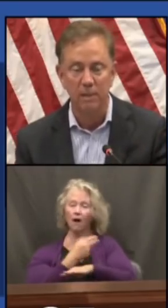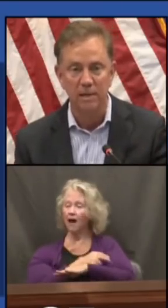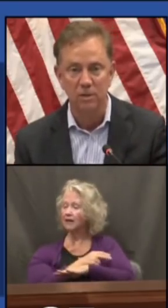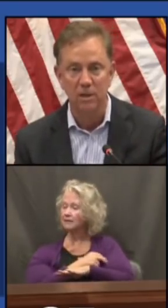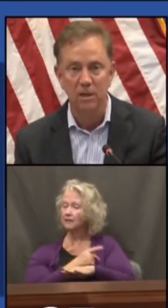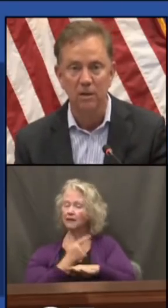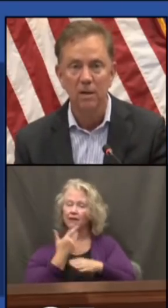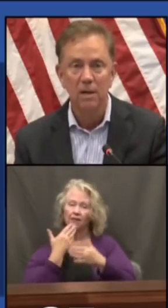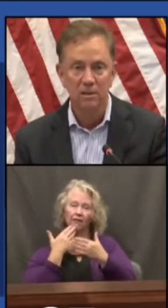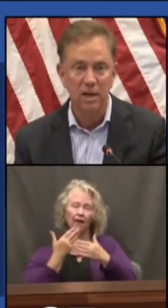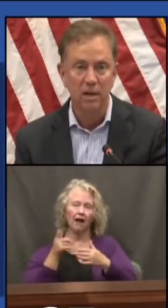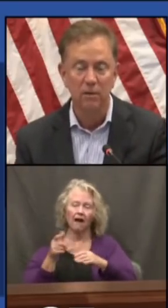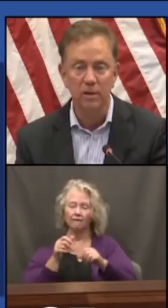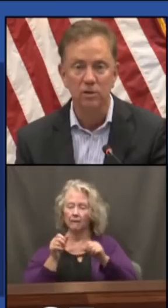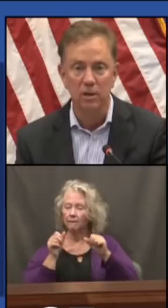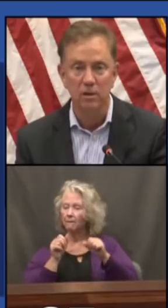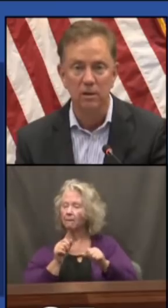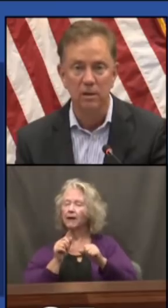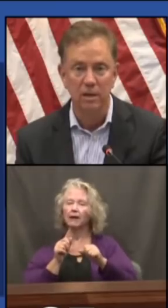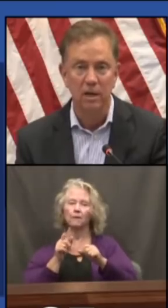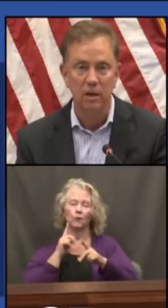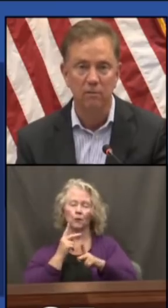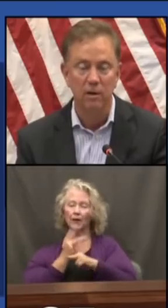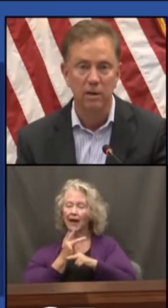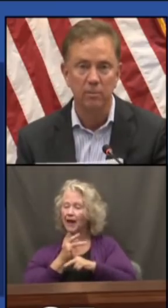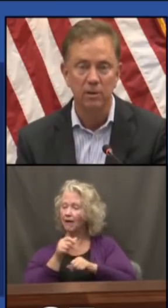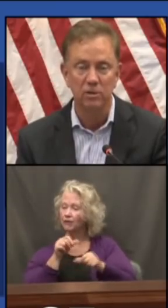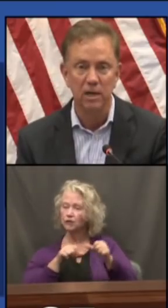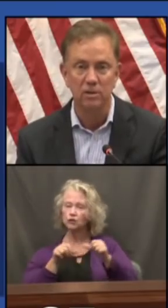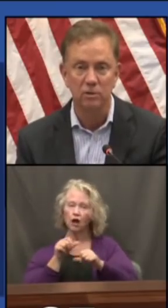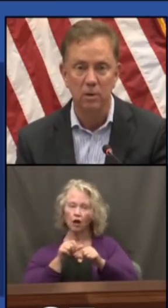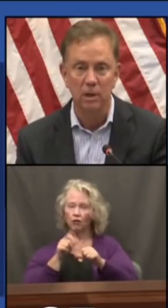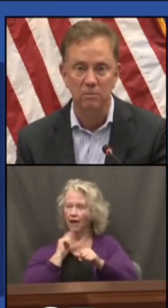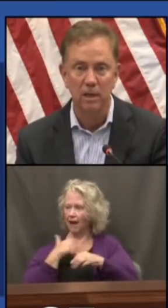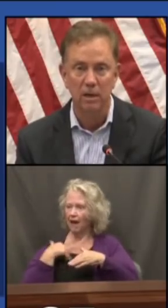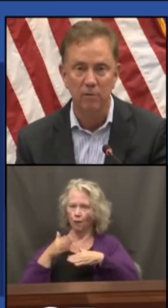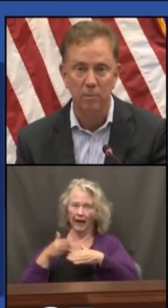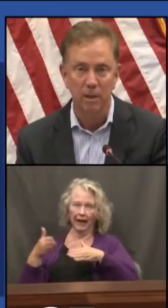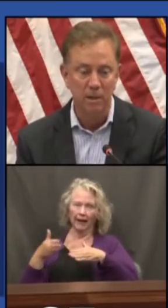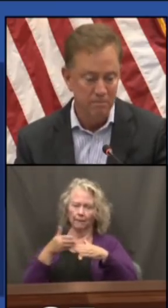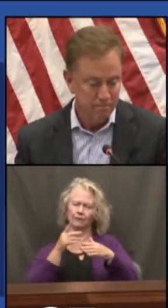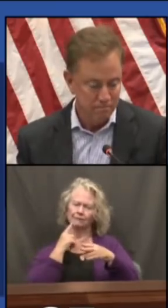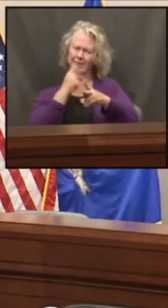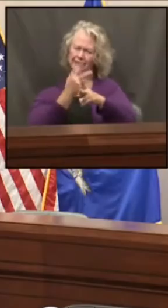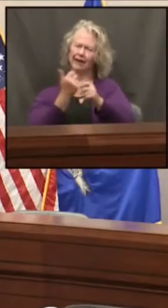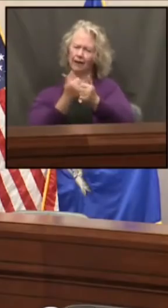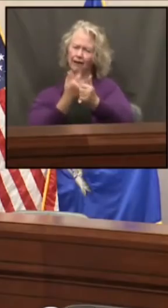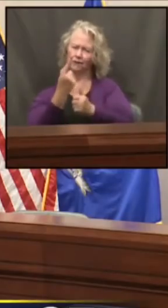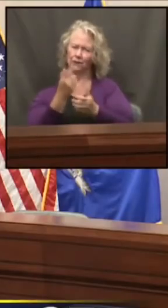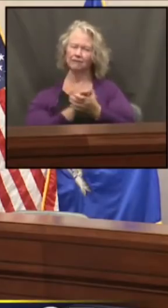have the capacity there to take care of each other and to take care of our neighboring states as well. Take care, everybody.